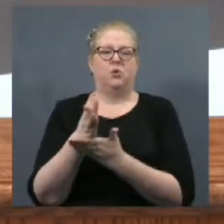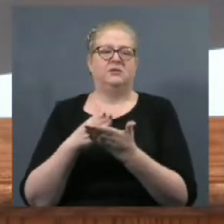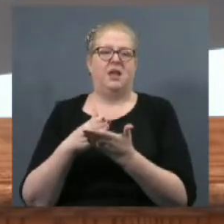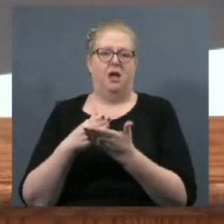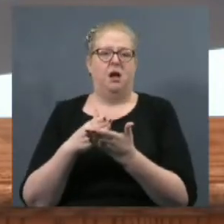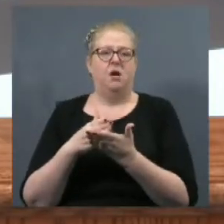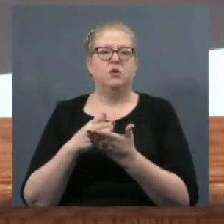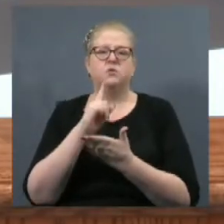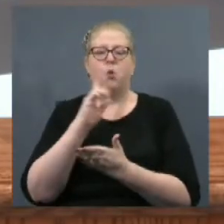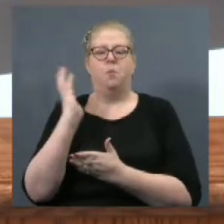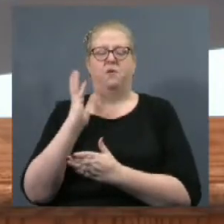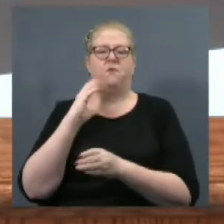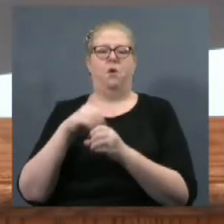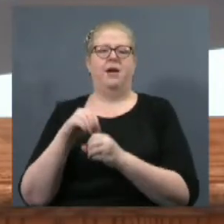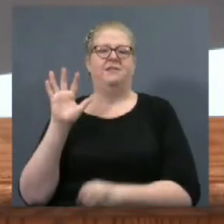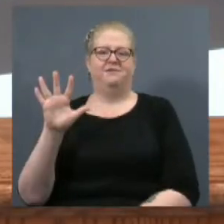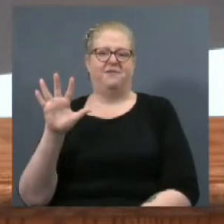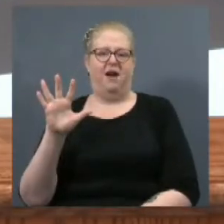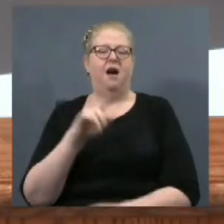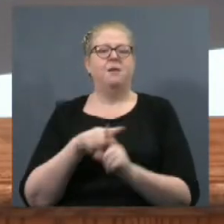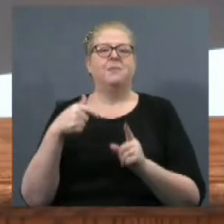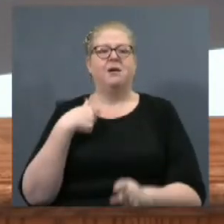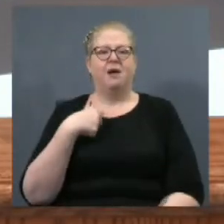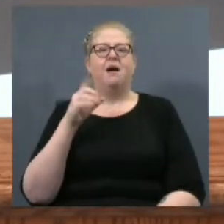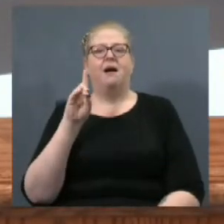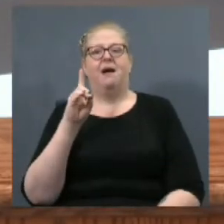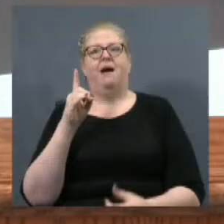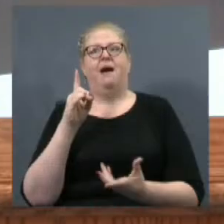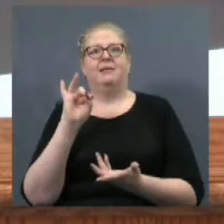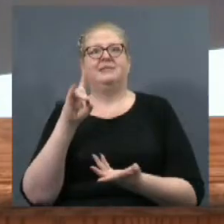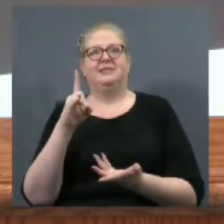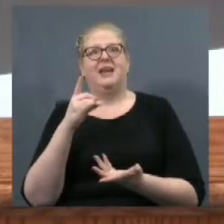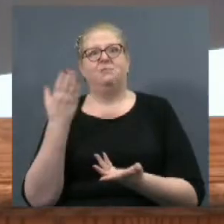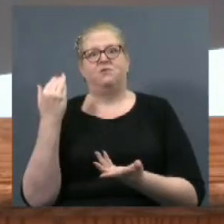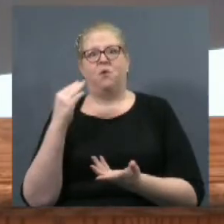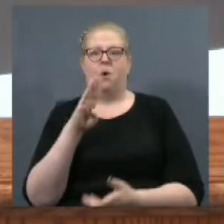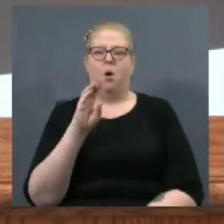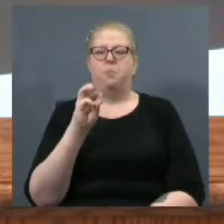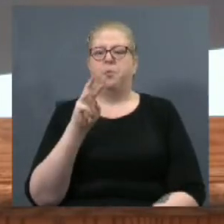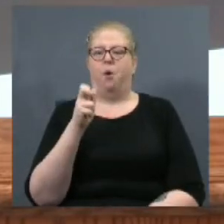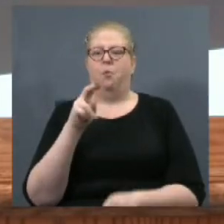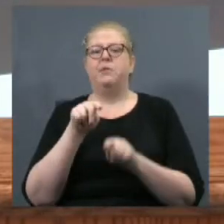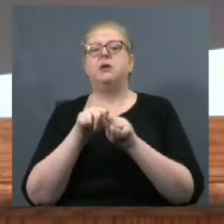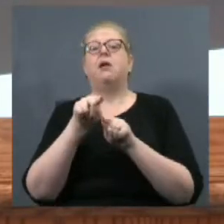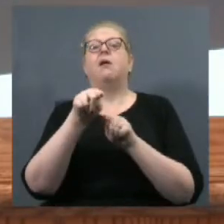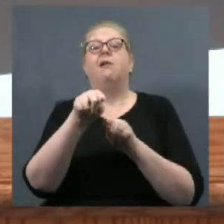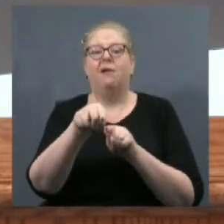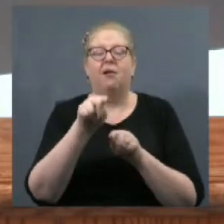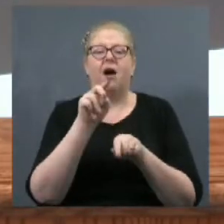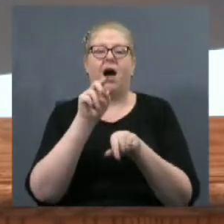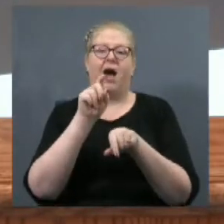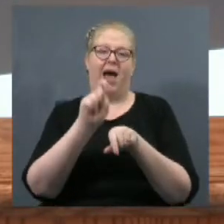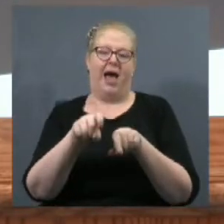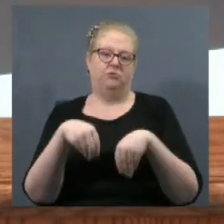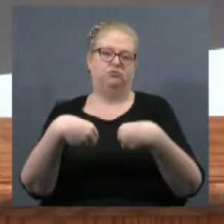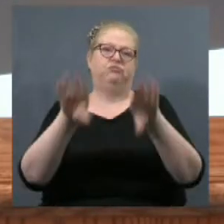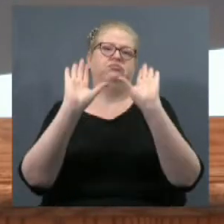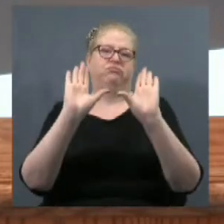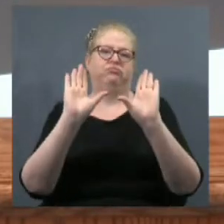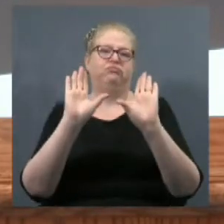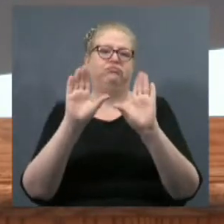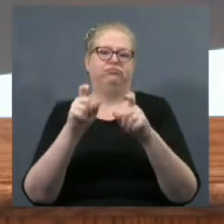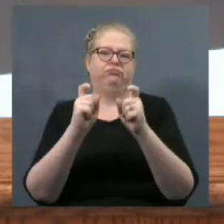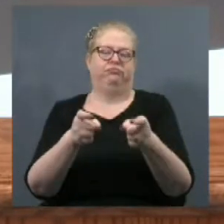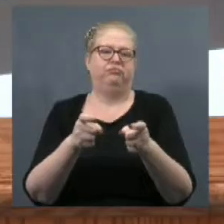out past Bowman before my ward even starts in the north side of Chenal Parkway. So these are all, I think, are in